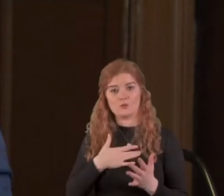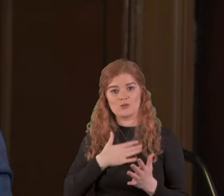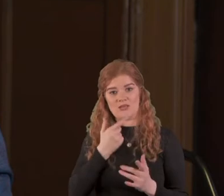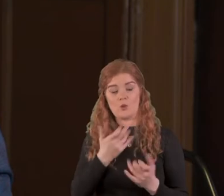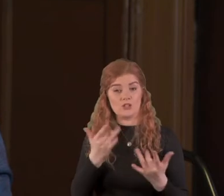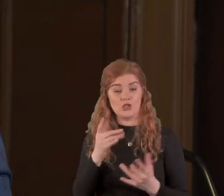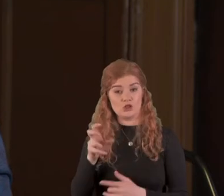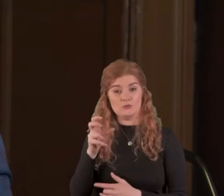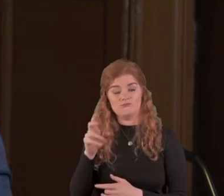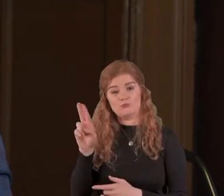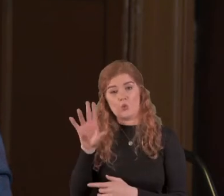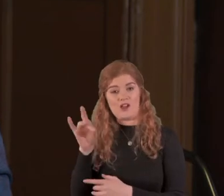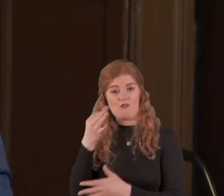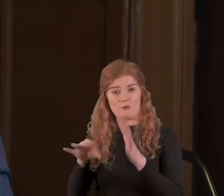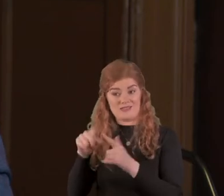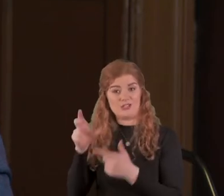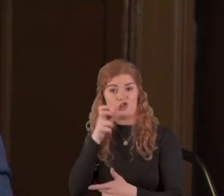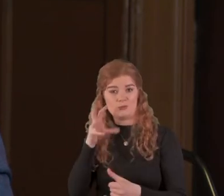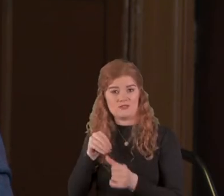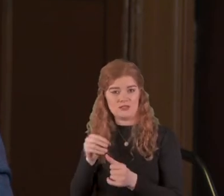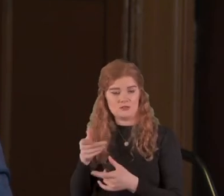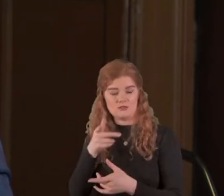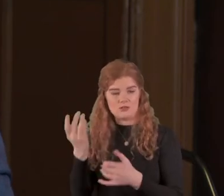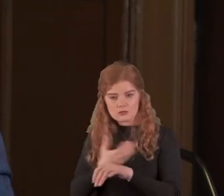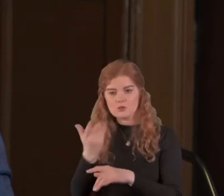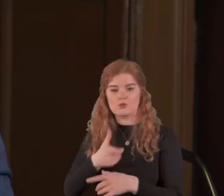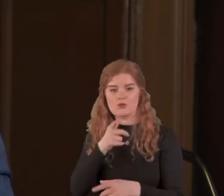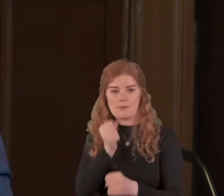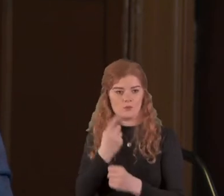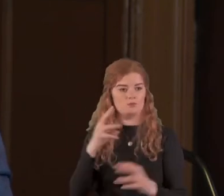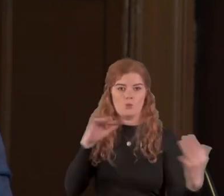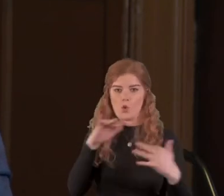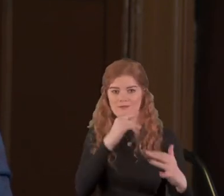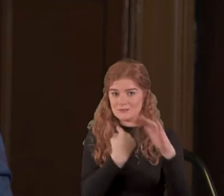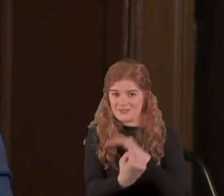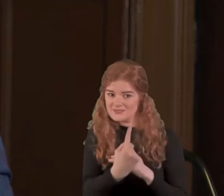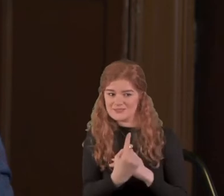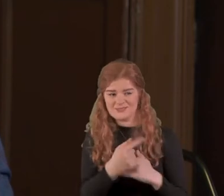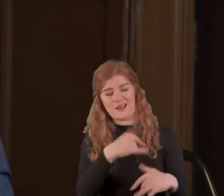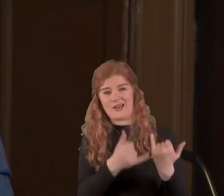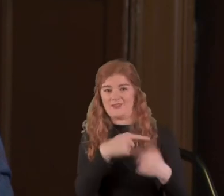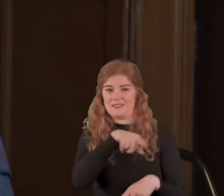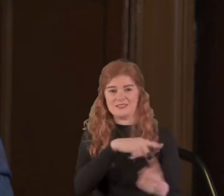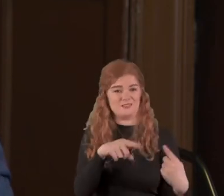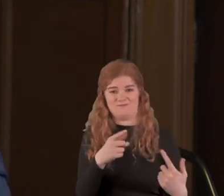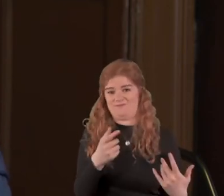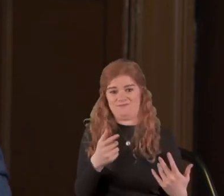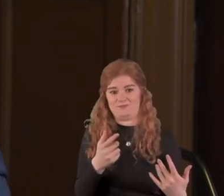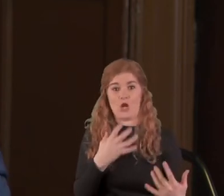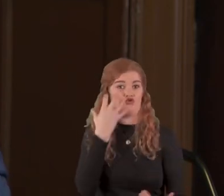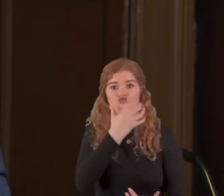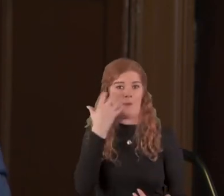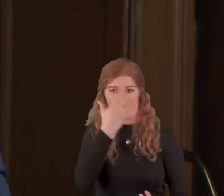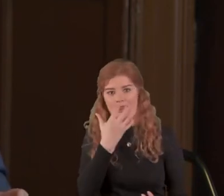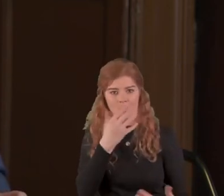government, Churchill in particular, had continued to talk about the War of Independence as though it were a criminal